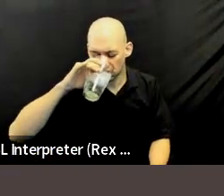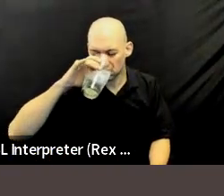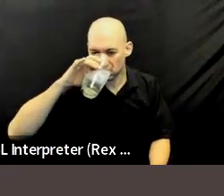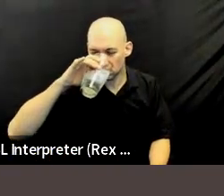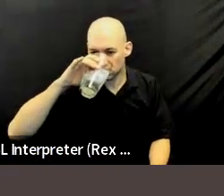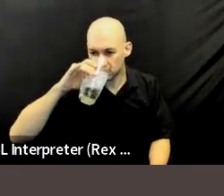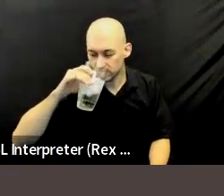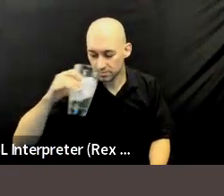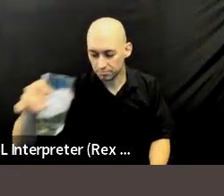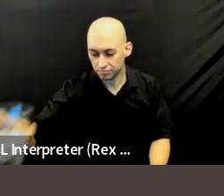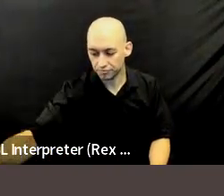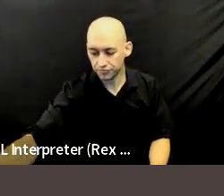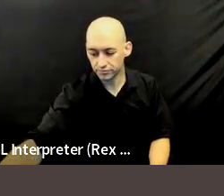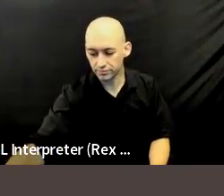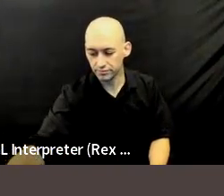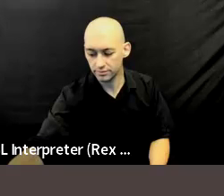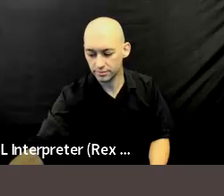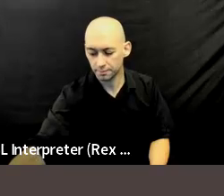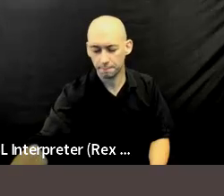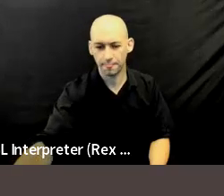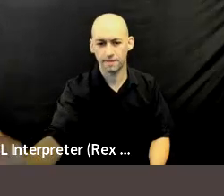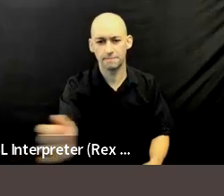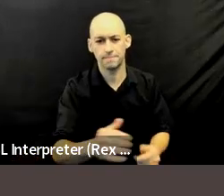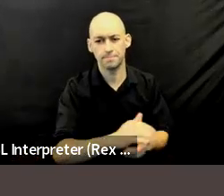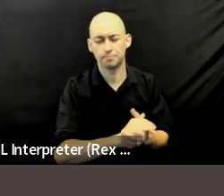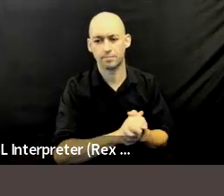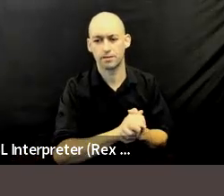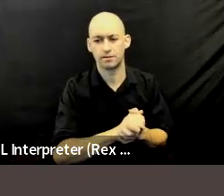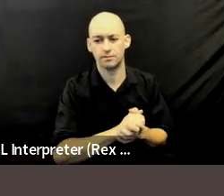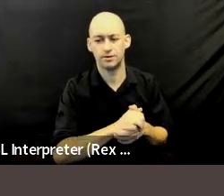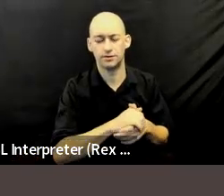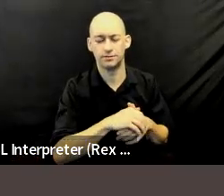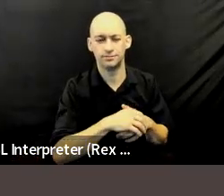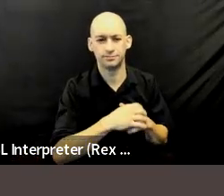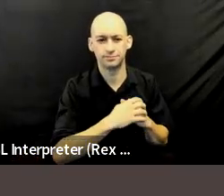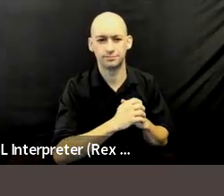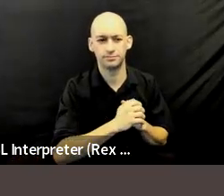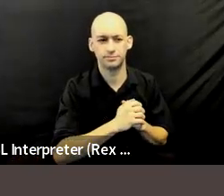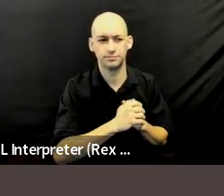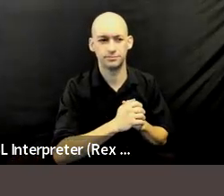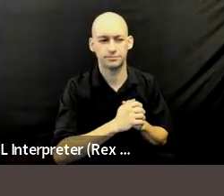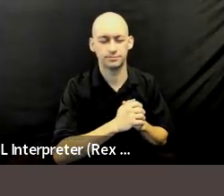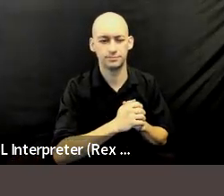Back to me. So, Director Roberts, I'm sorry, there was another one. No.